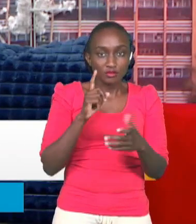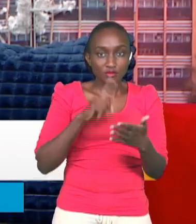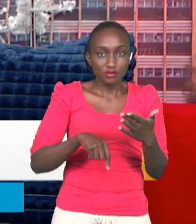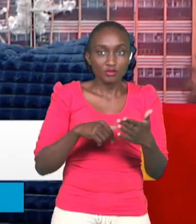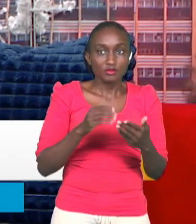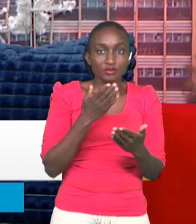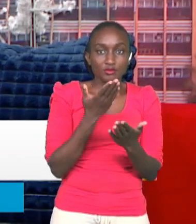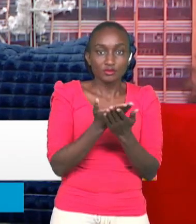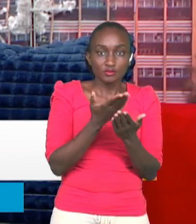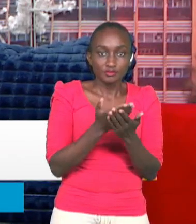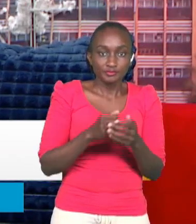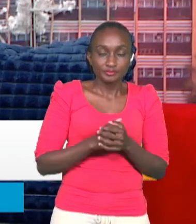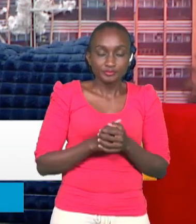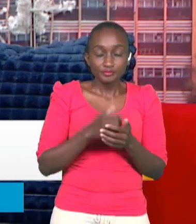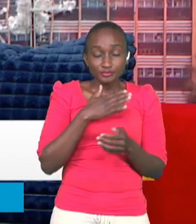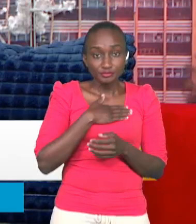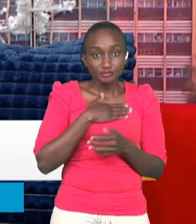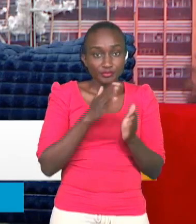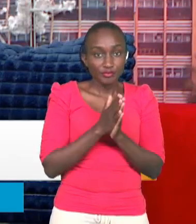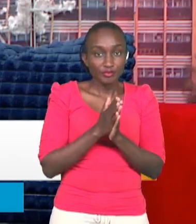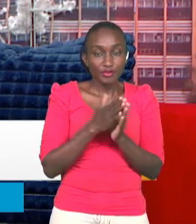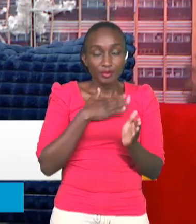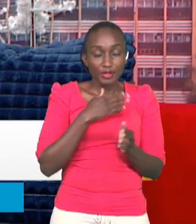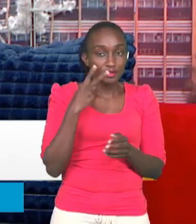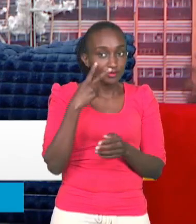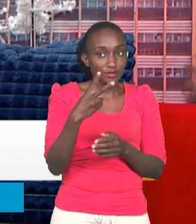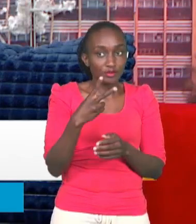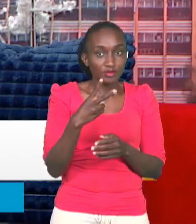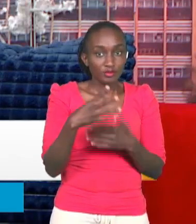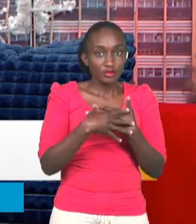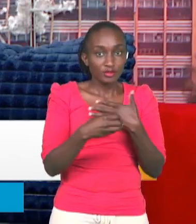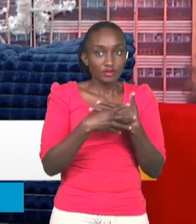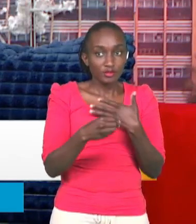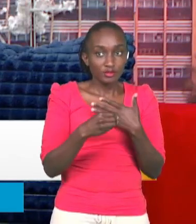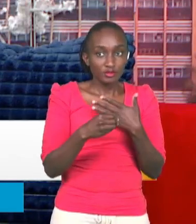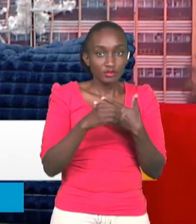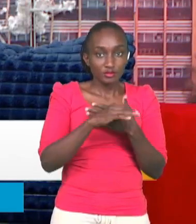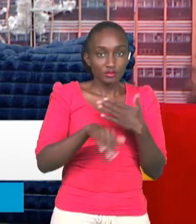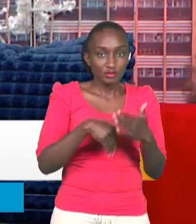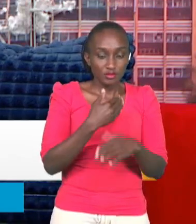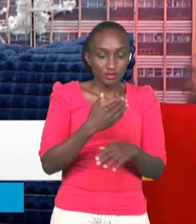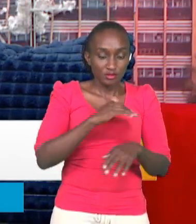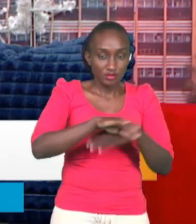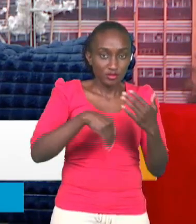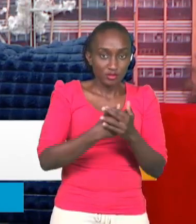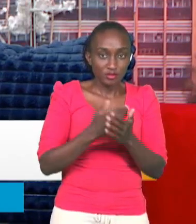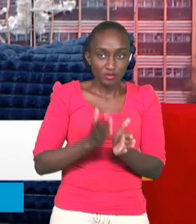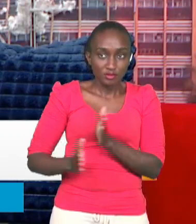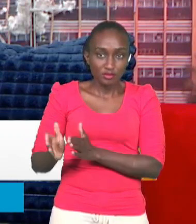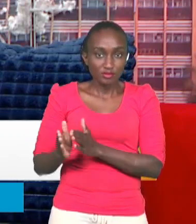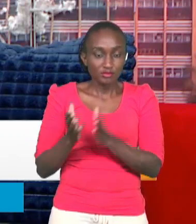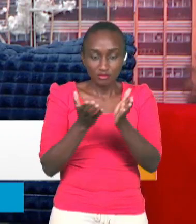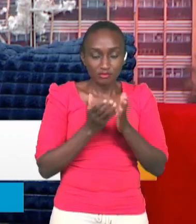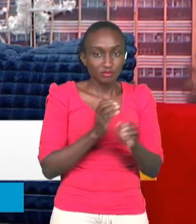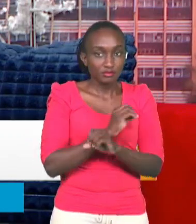produced. To me, in my view, I think it's a duplication of the whole process, and it is unnecessary.